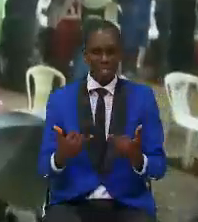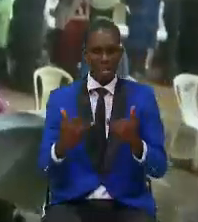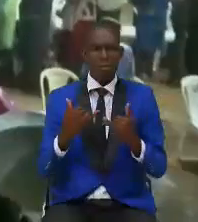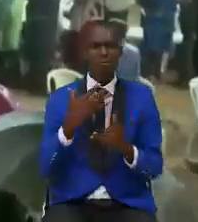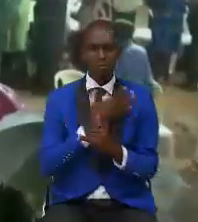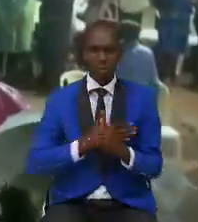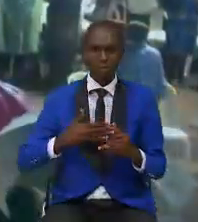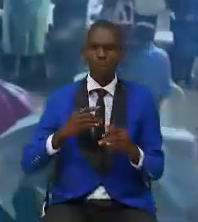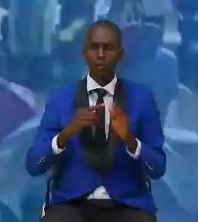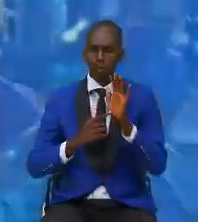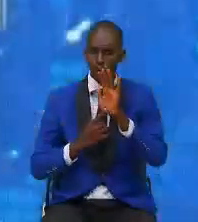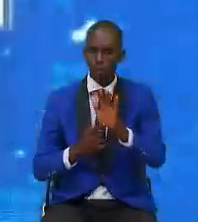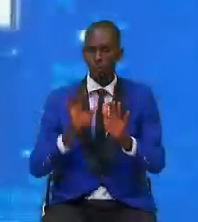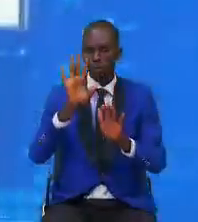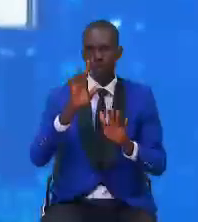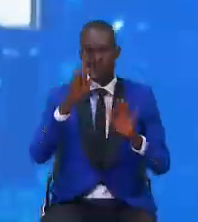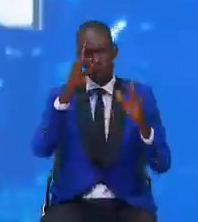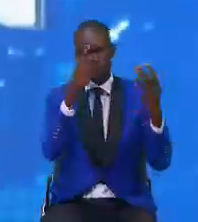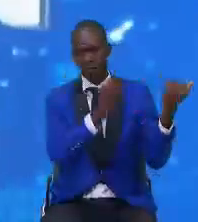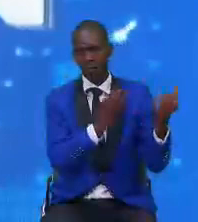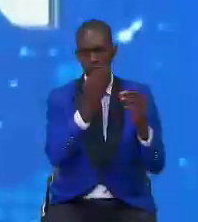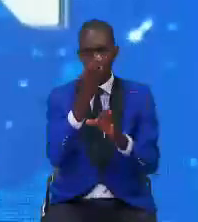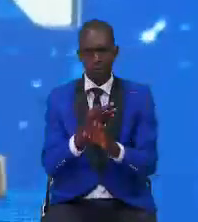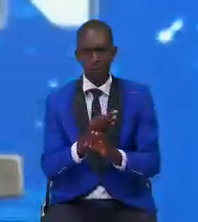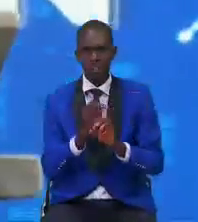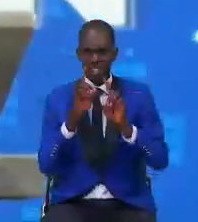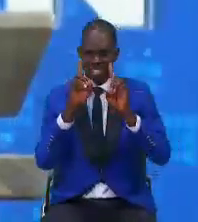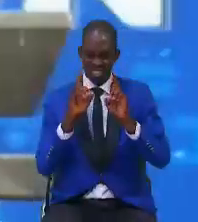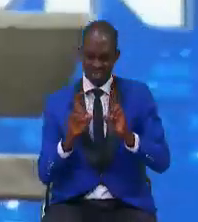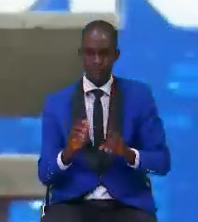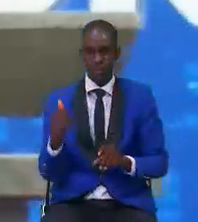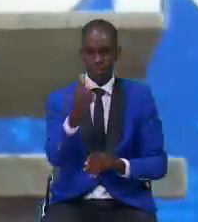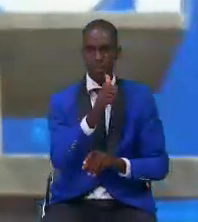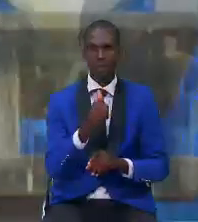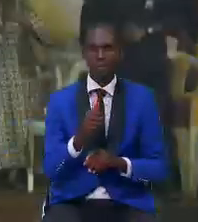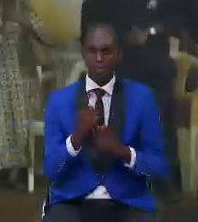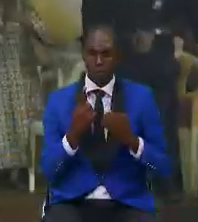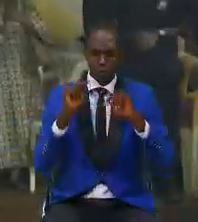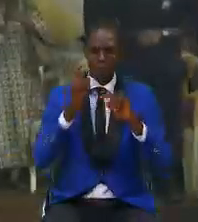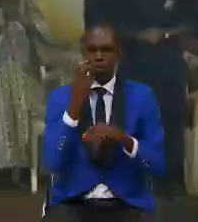The Lord has touched you. Check up yourself and you see the power of God there. Put your